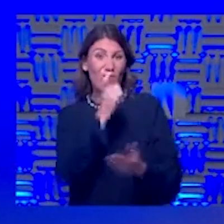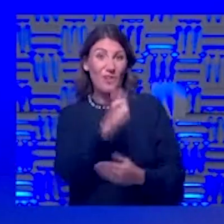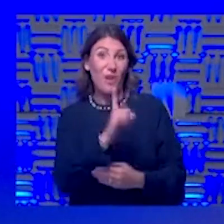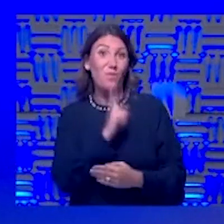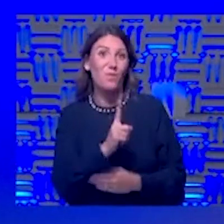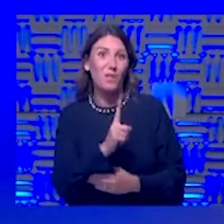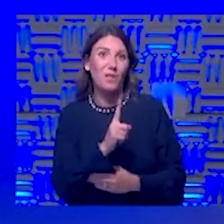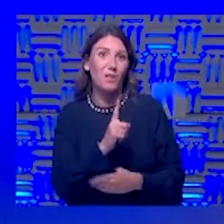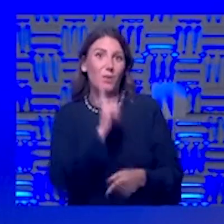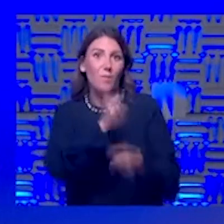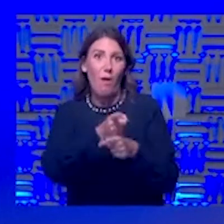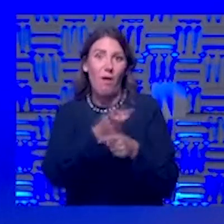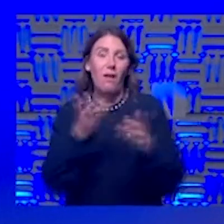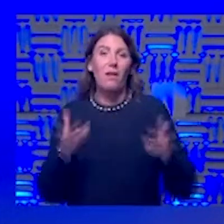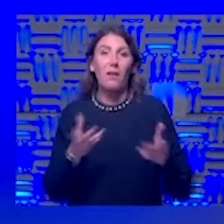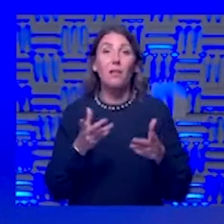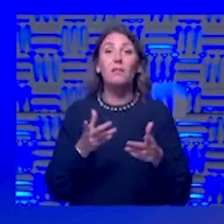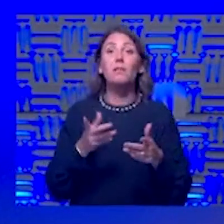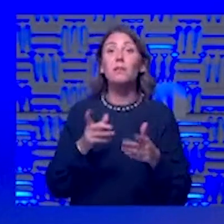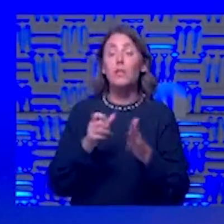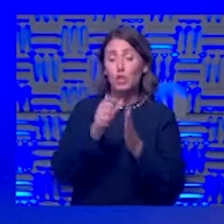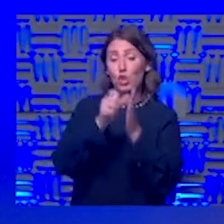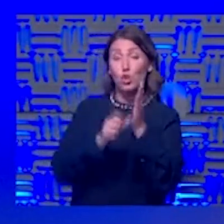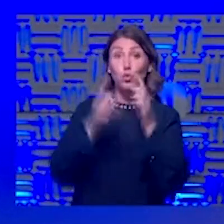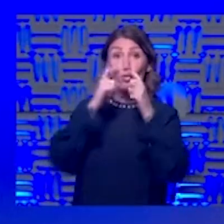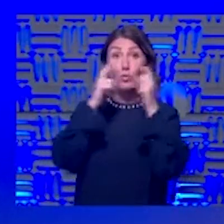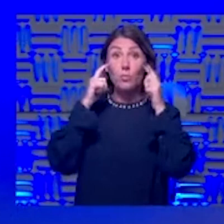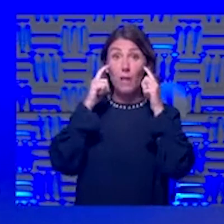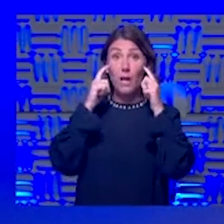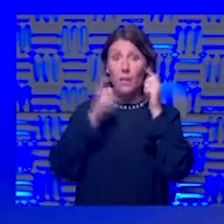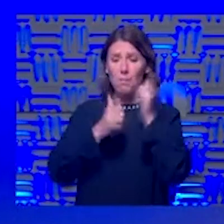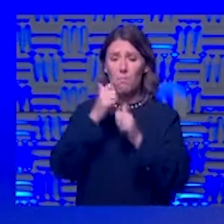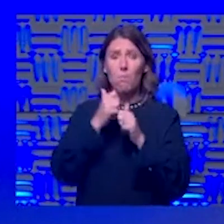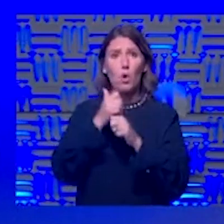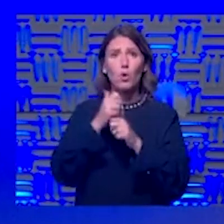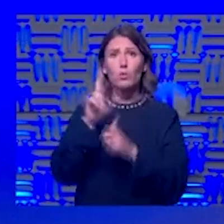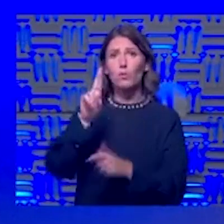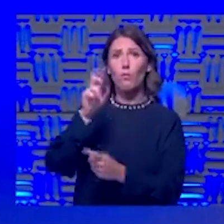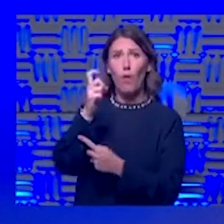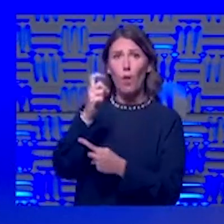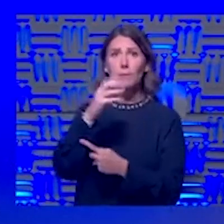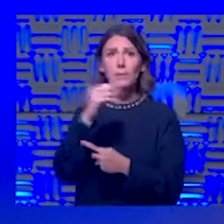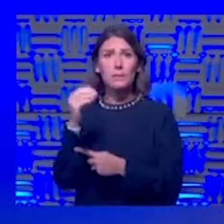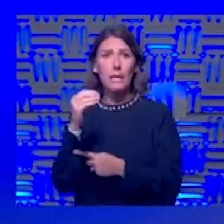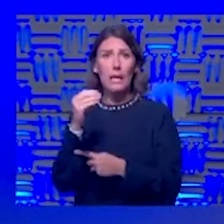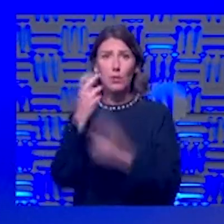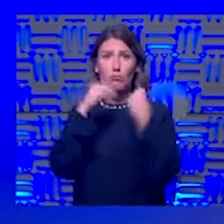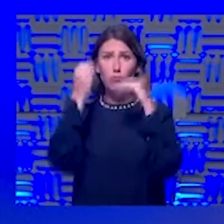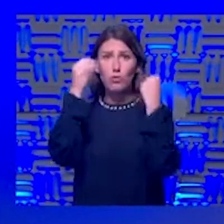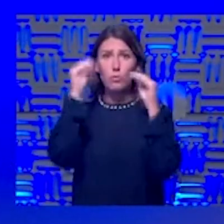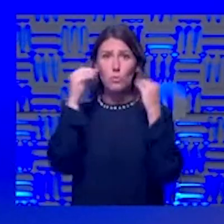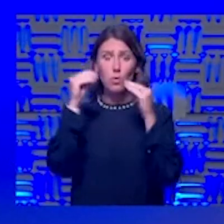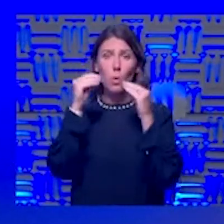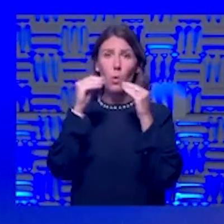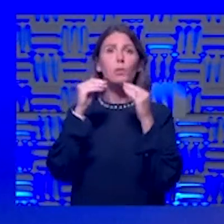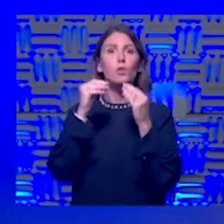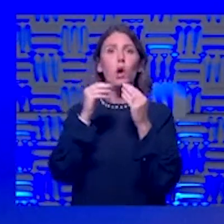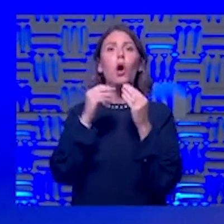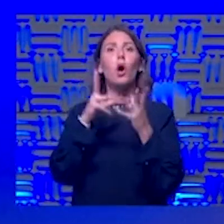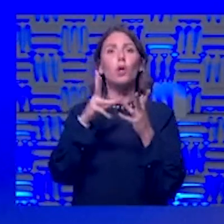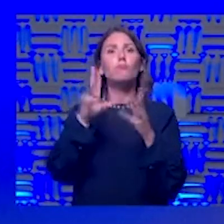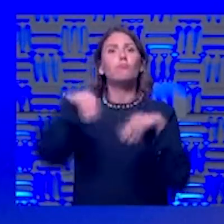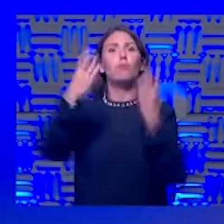up to be. Otherwise, surgical masks. I think most pharmacies and even grocery stores now are getting in some type